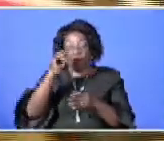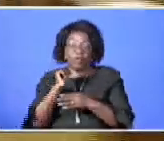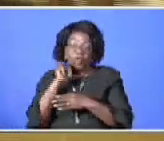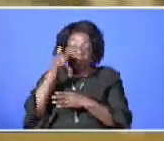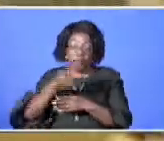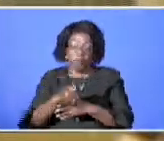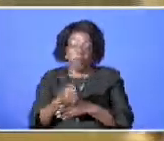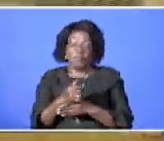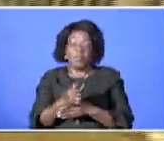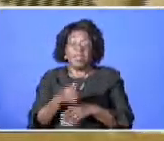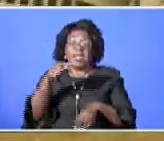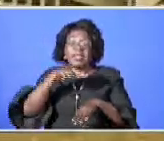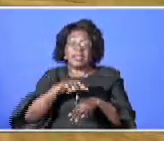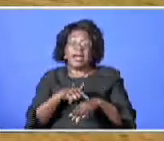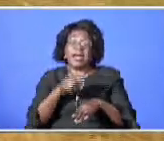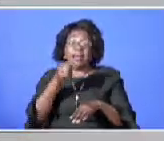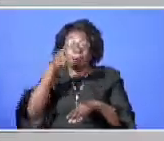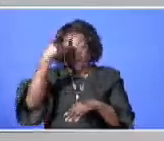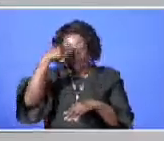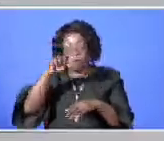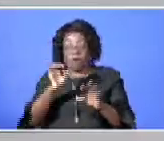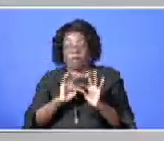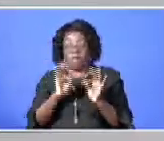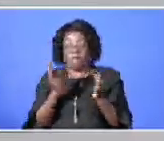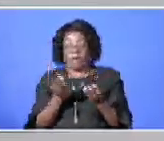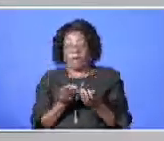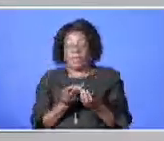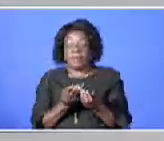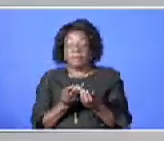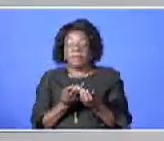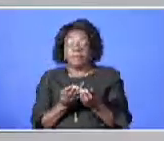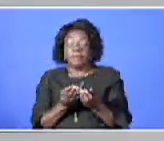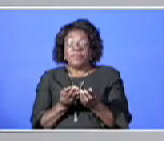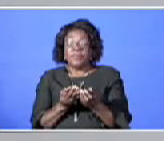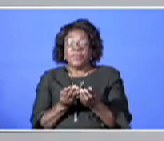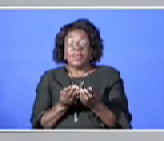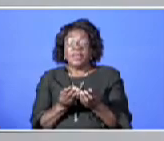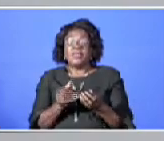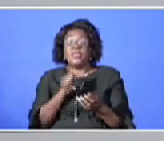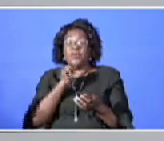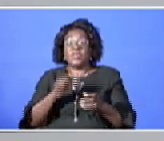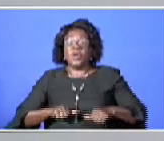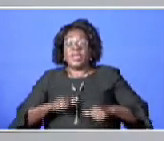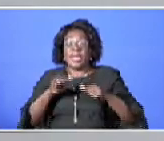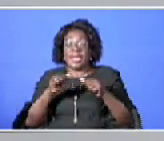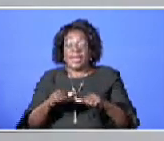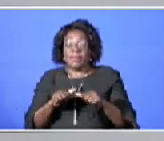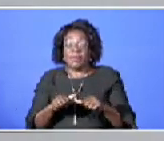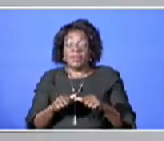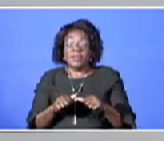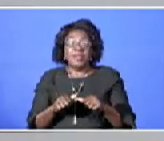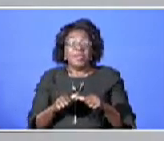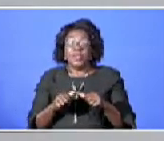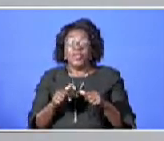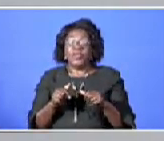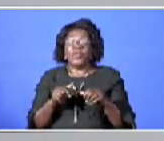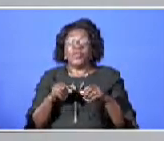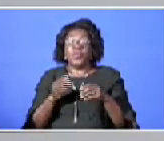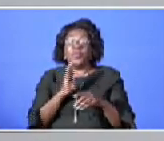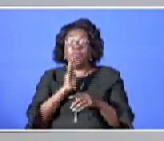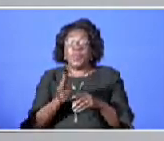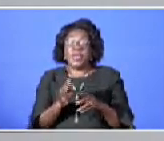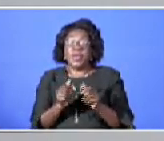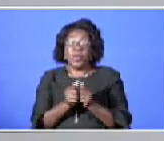Josie, time for family. The things that I was unable to do before because I was so busy, now I